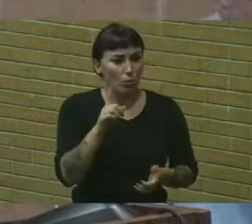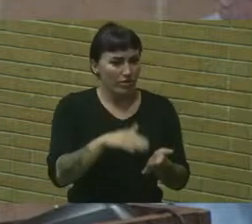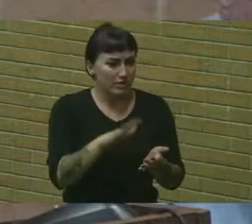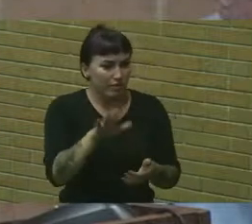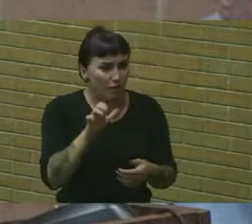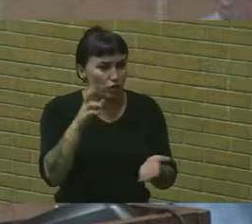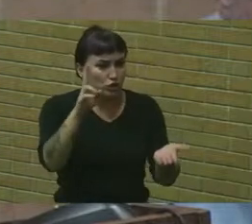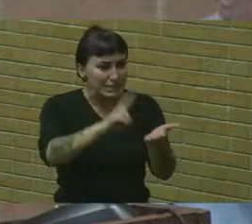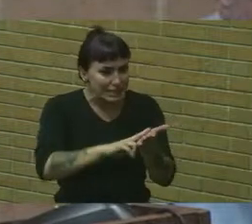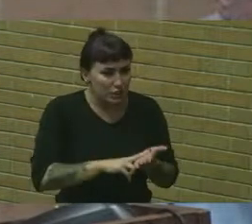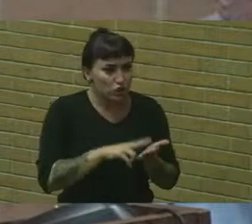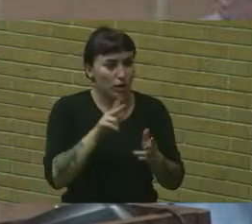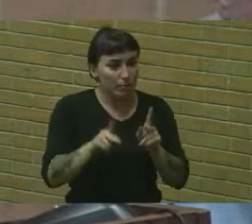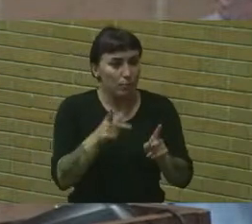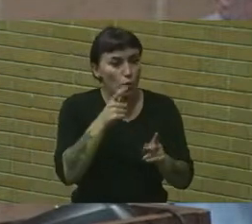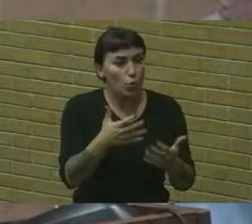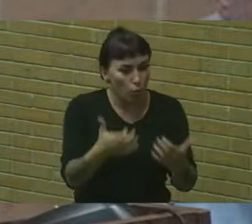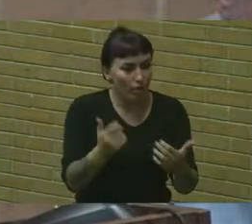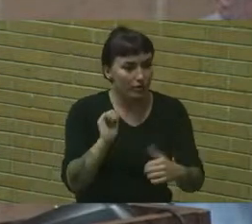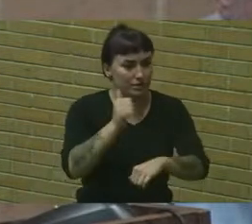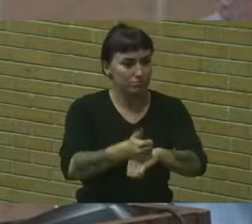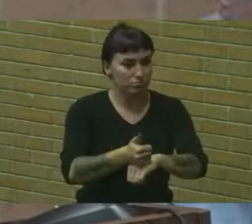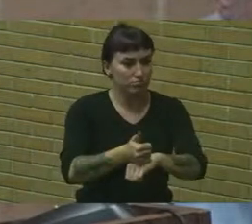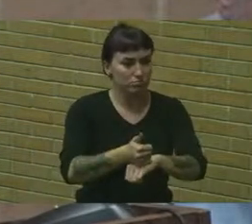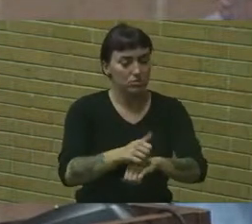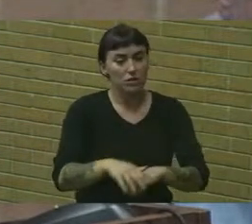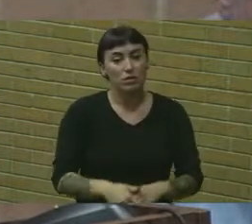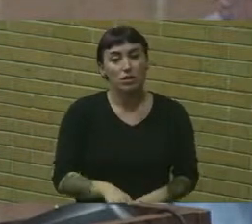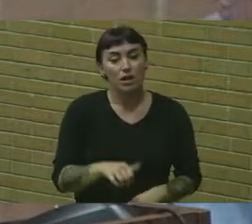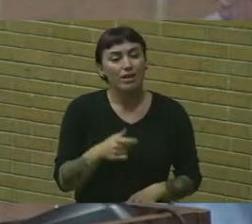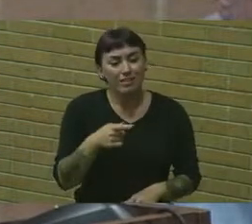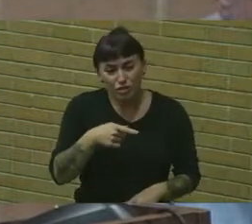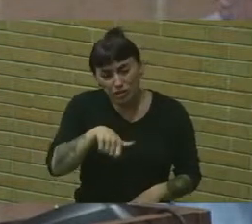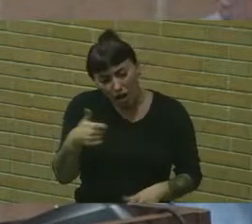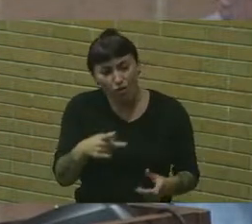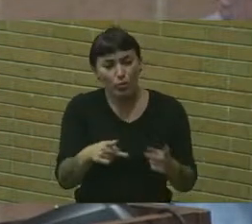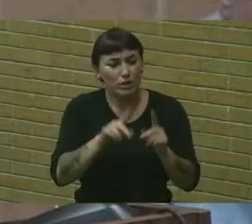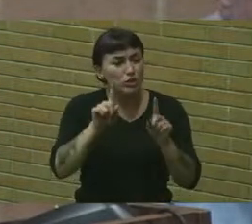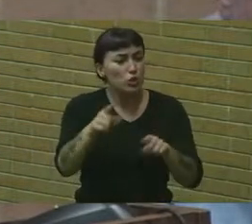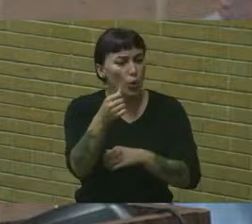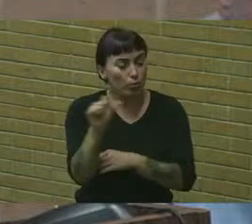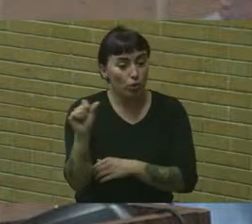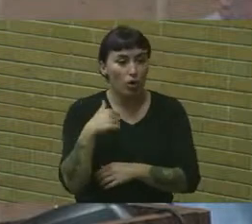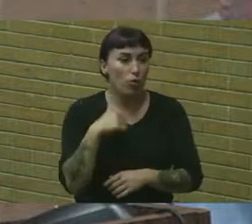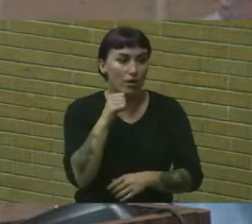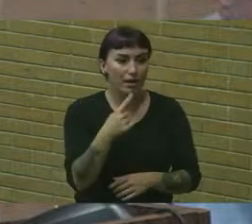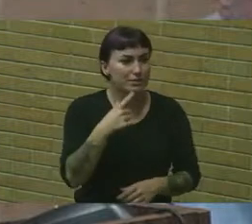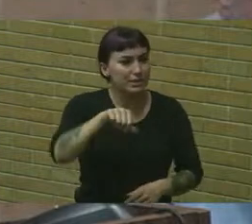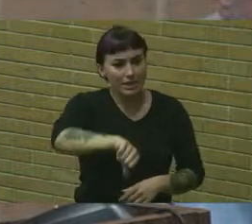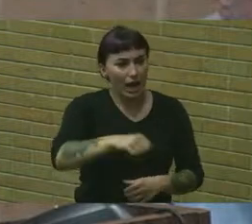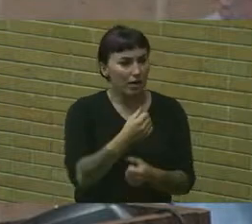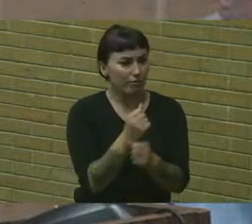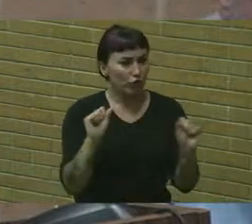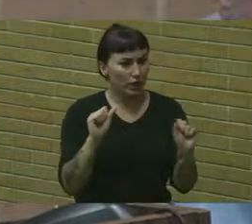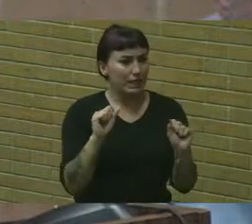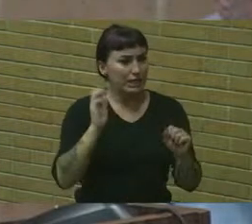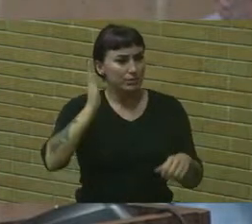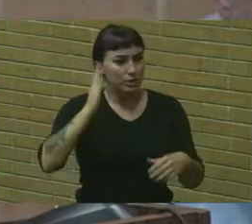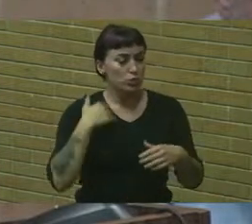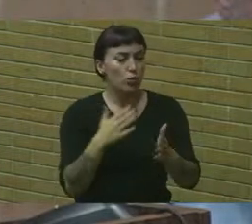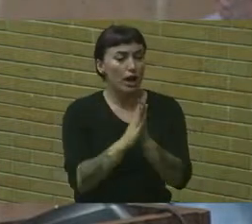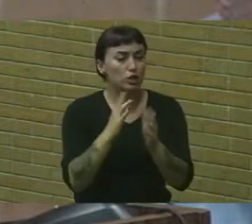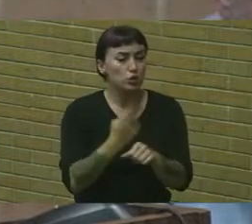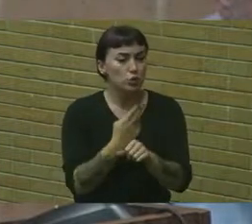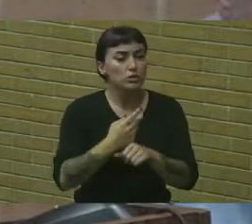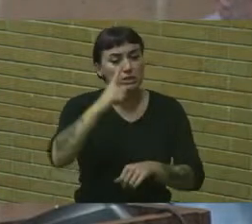people who want this enactment. They have other places that they can protest. We're not saying we deny free speech. We're asking you to use